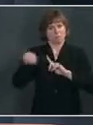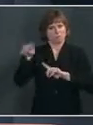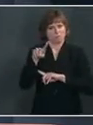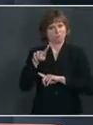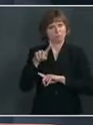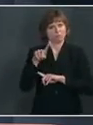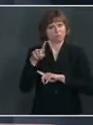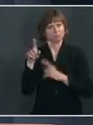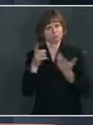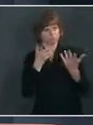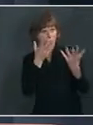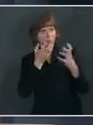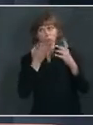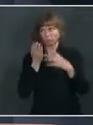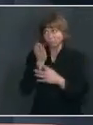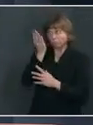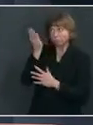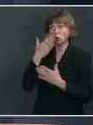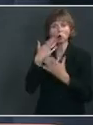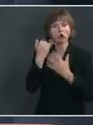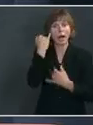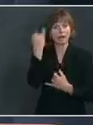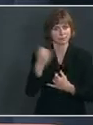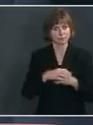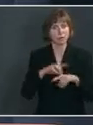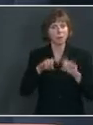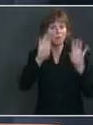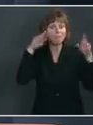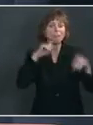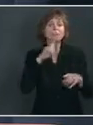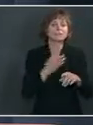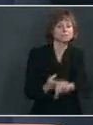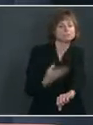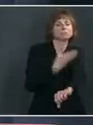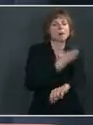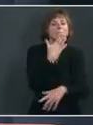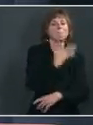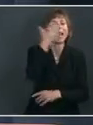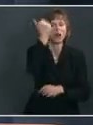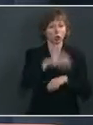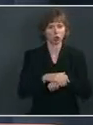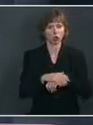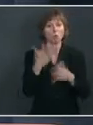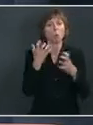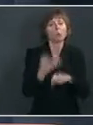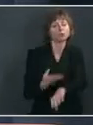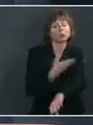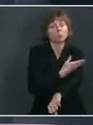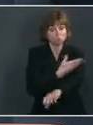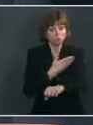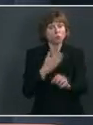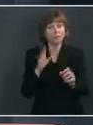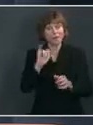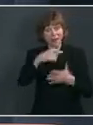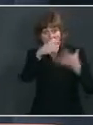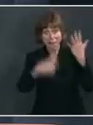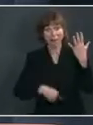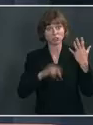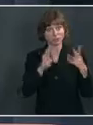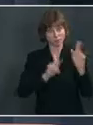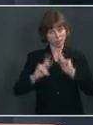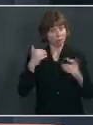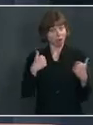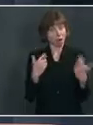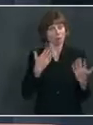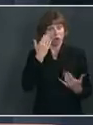at him with good ideas. But our focus is on making it better, improving the package as people have good ideas. We're open for business and